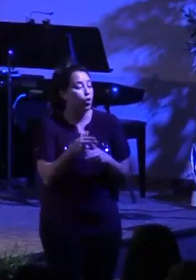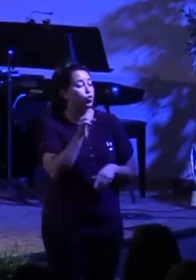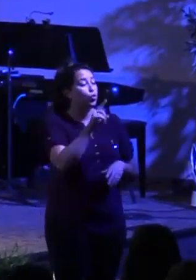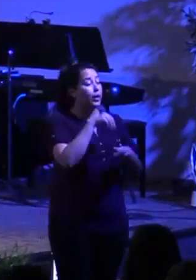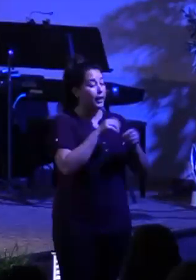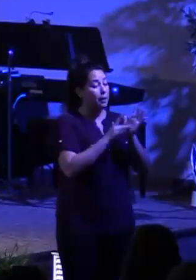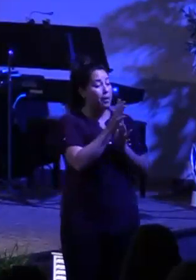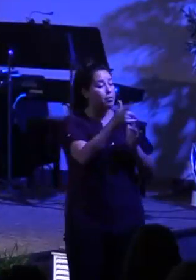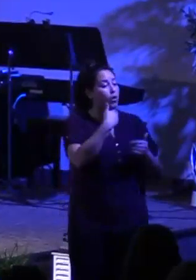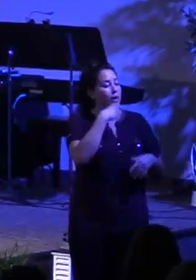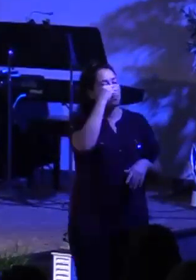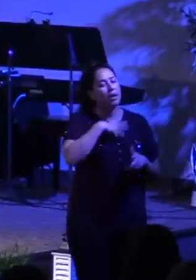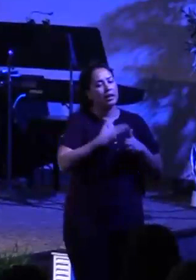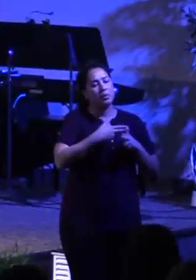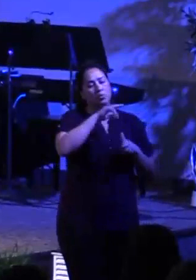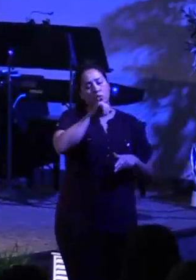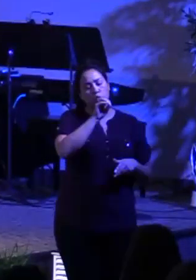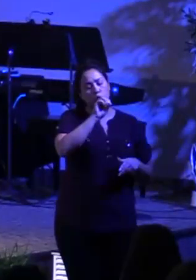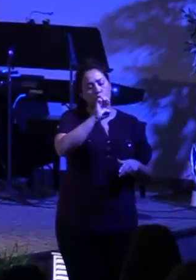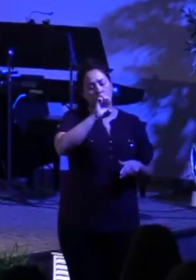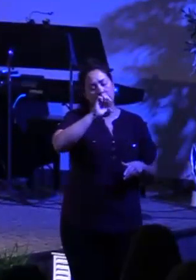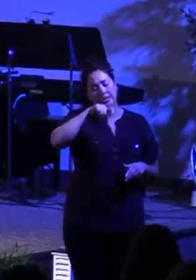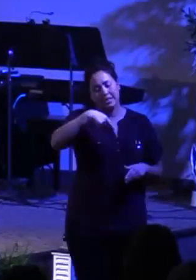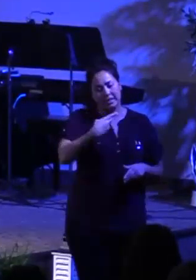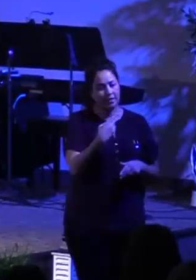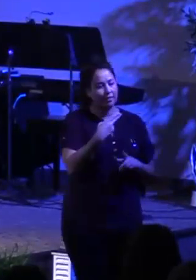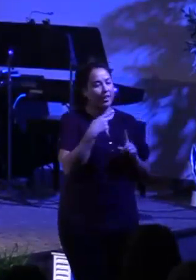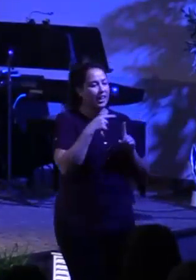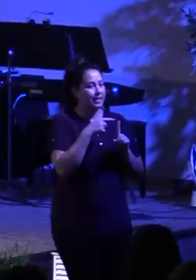guy, Joseph, was really, I